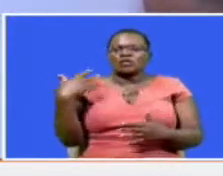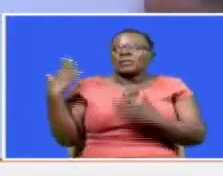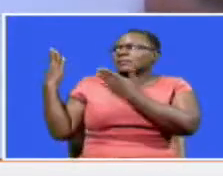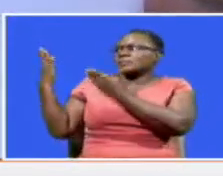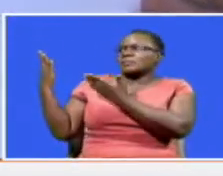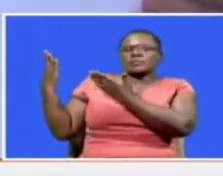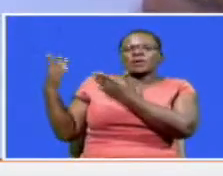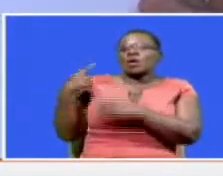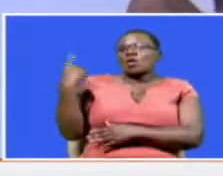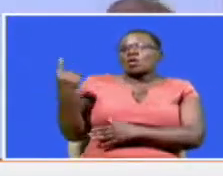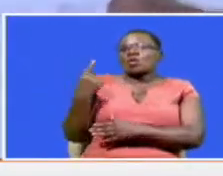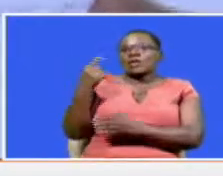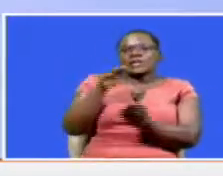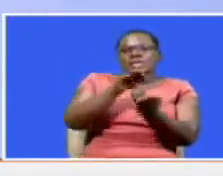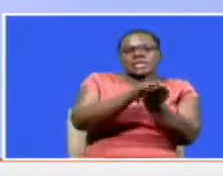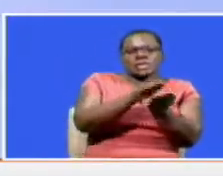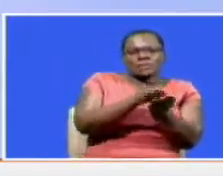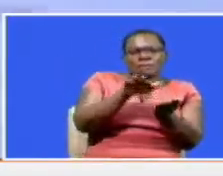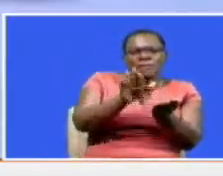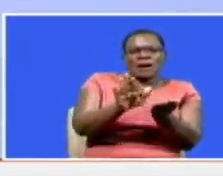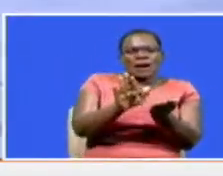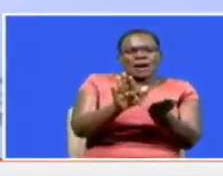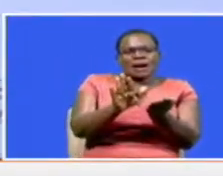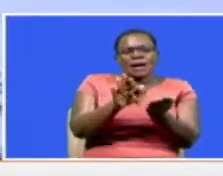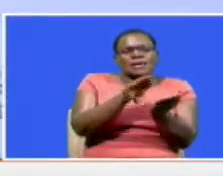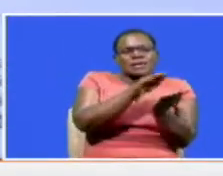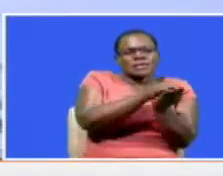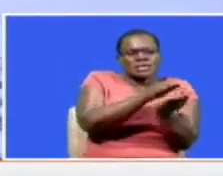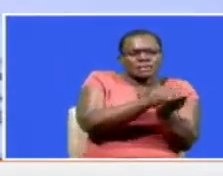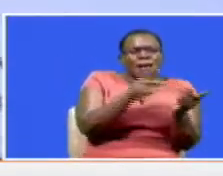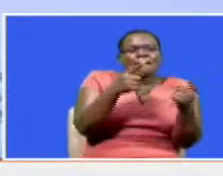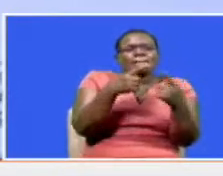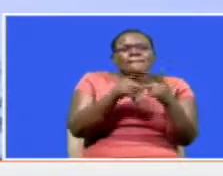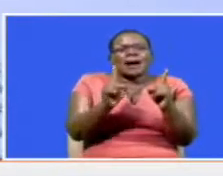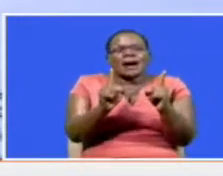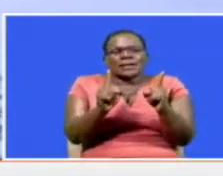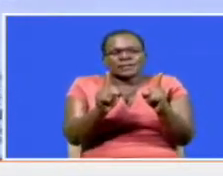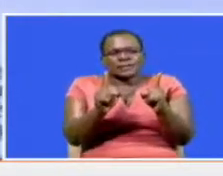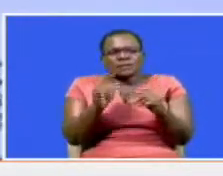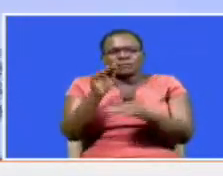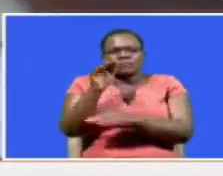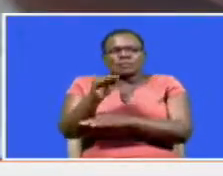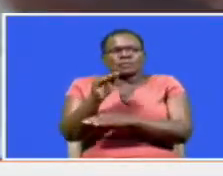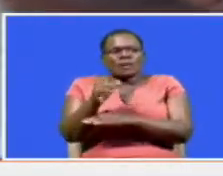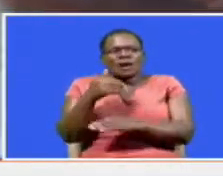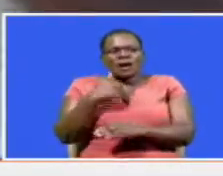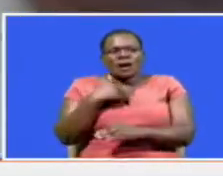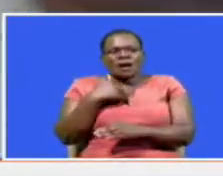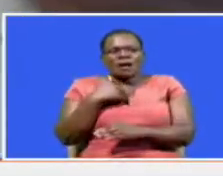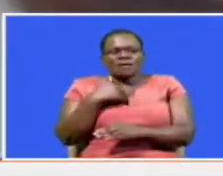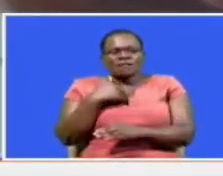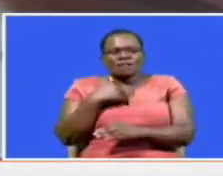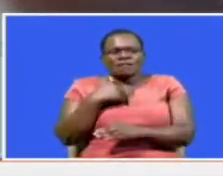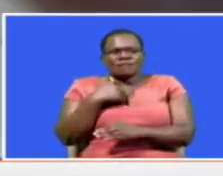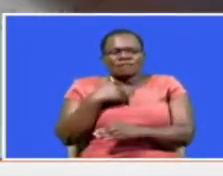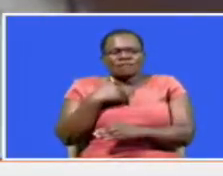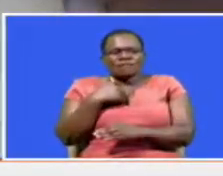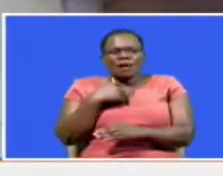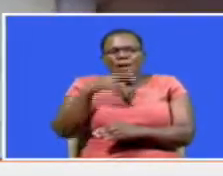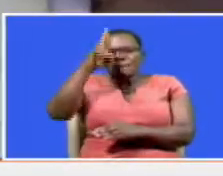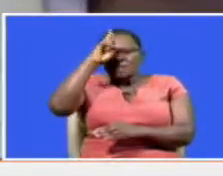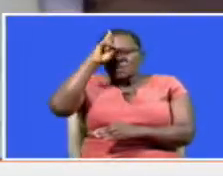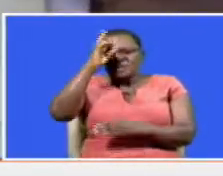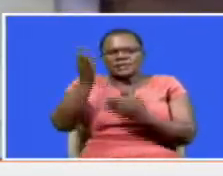says, are his only treasure that he has safely kept, even though in his several requests to have his discharge certificate, the